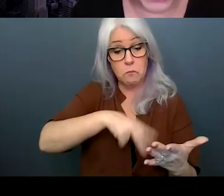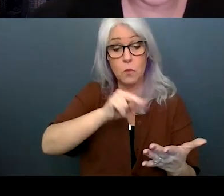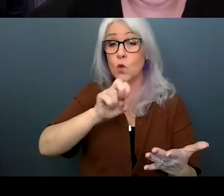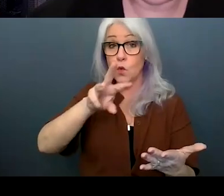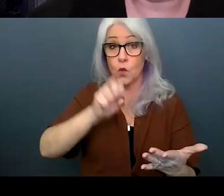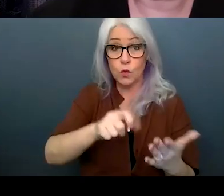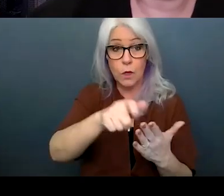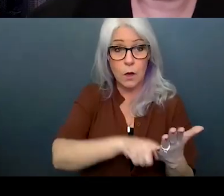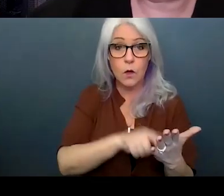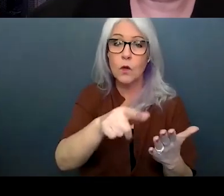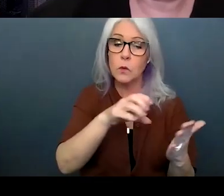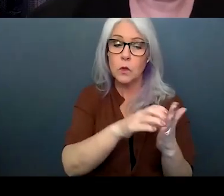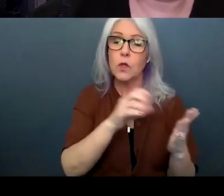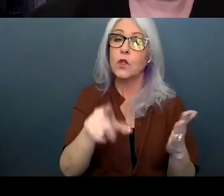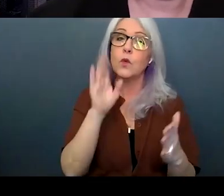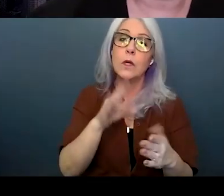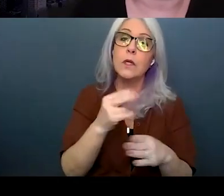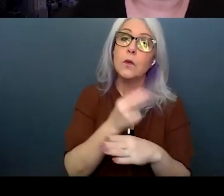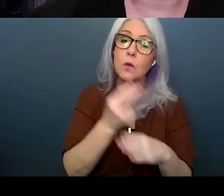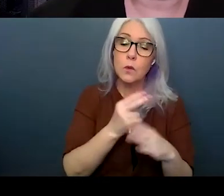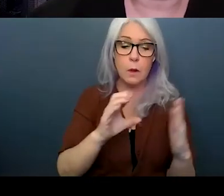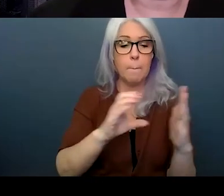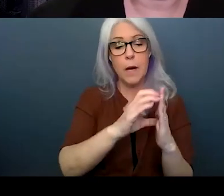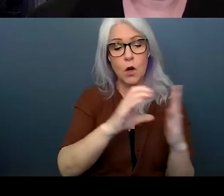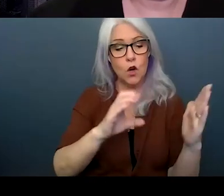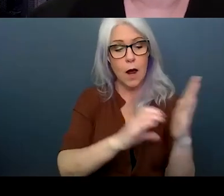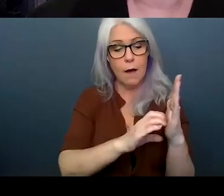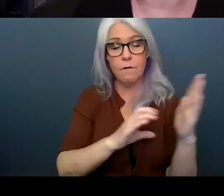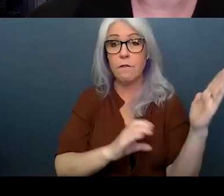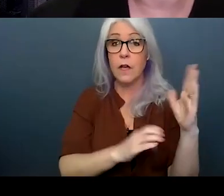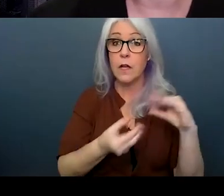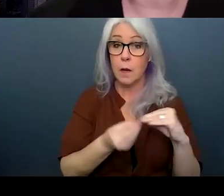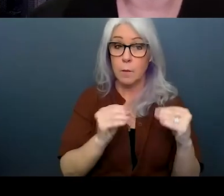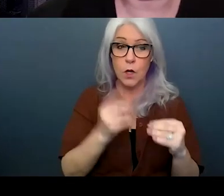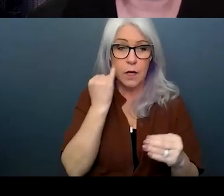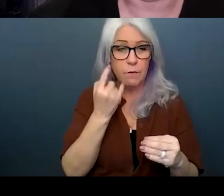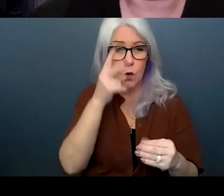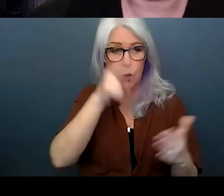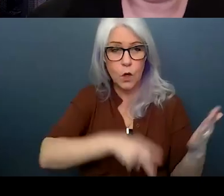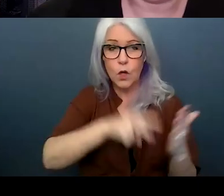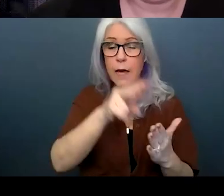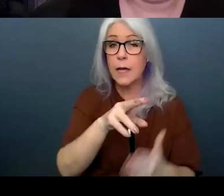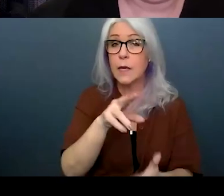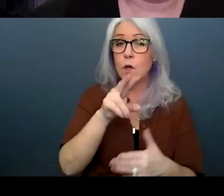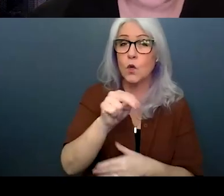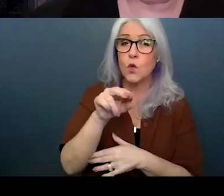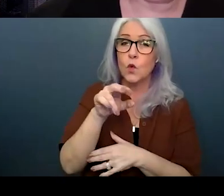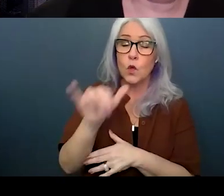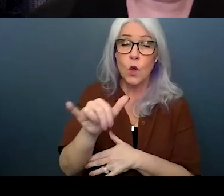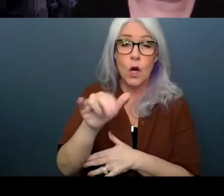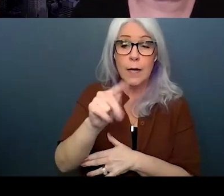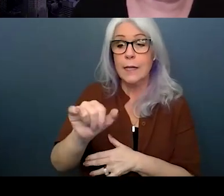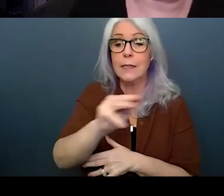the paragraph number instead. So, for example, if you look at this New York Times article, if